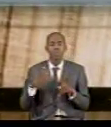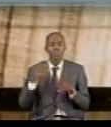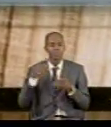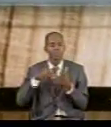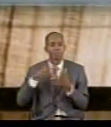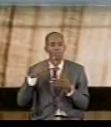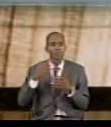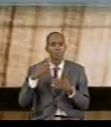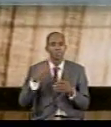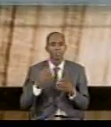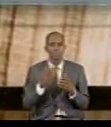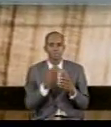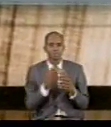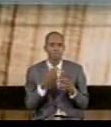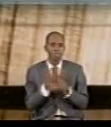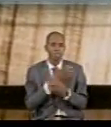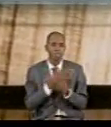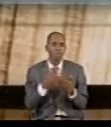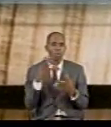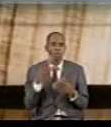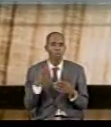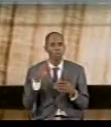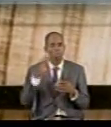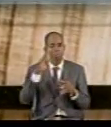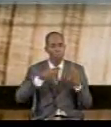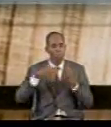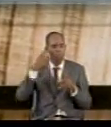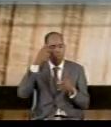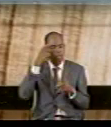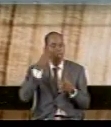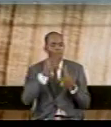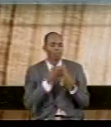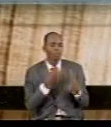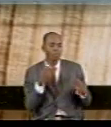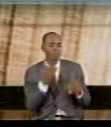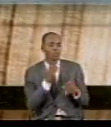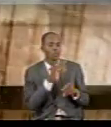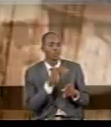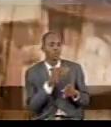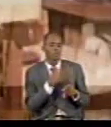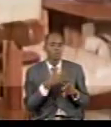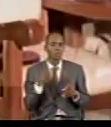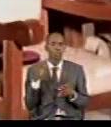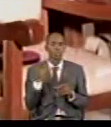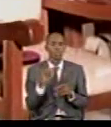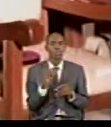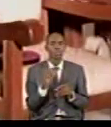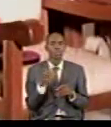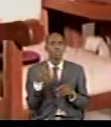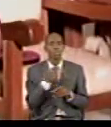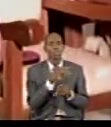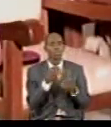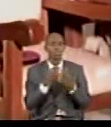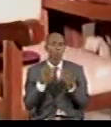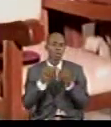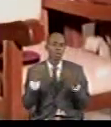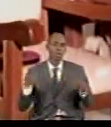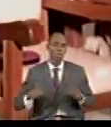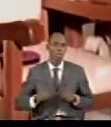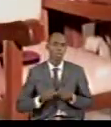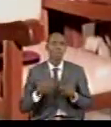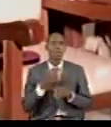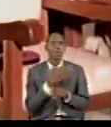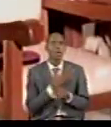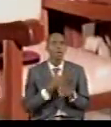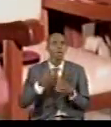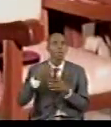so, their own Moses, to such and such, their own Miriam. And